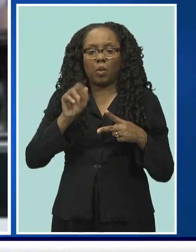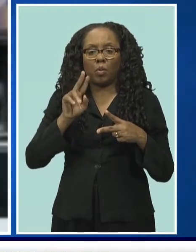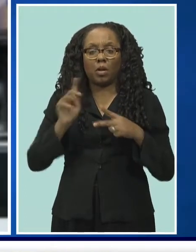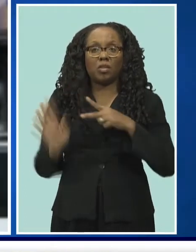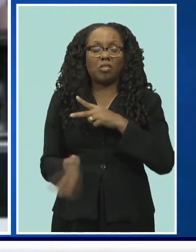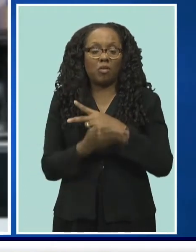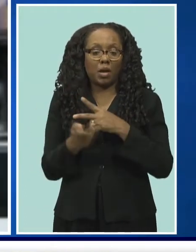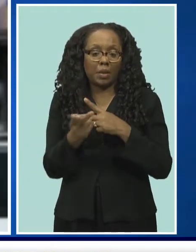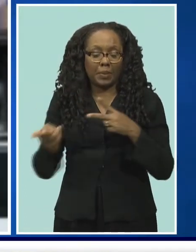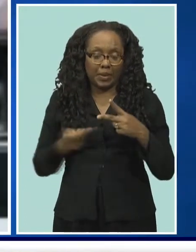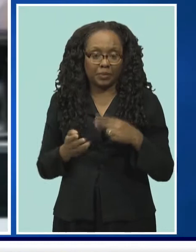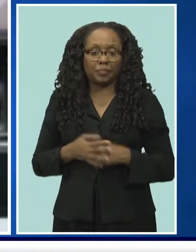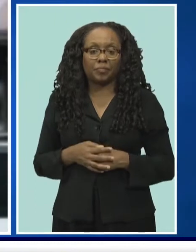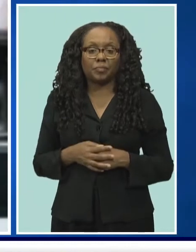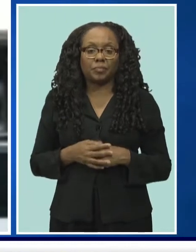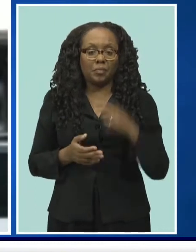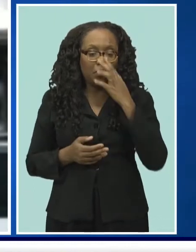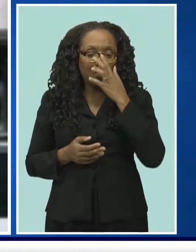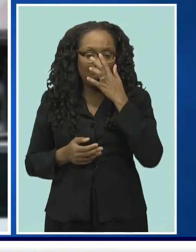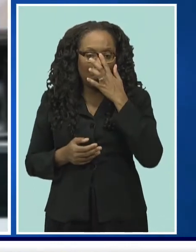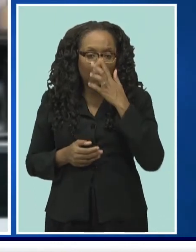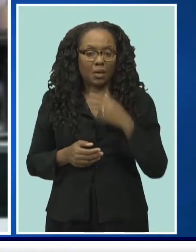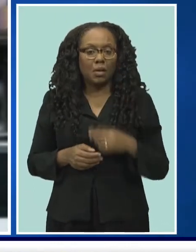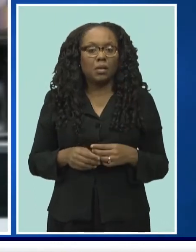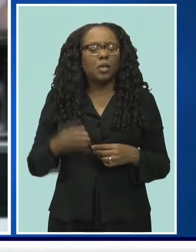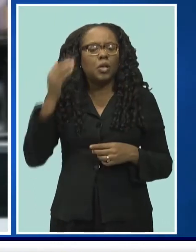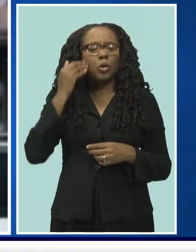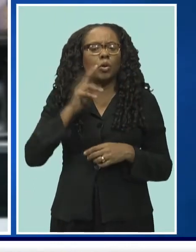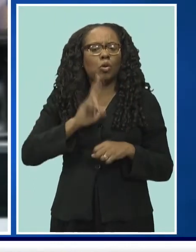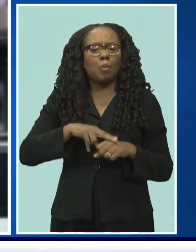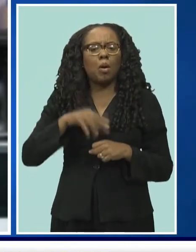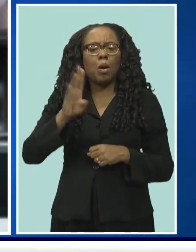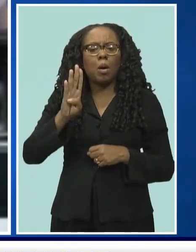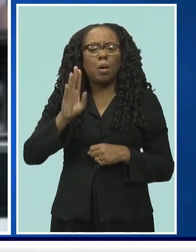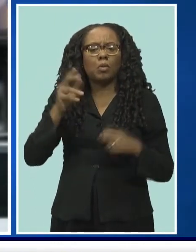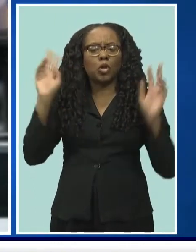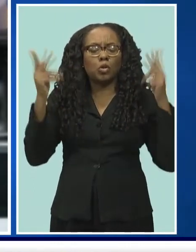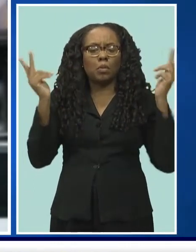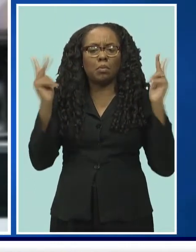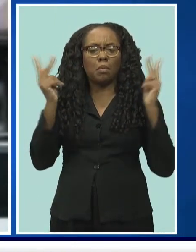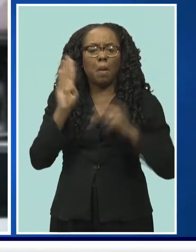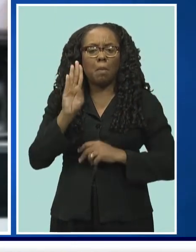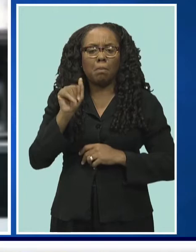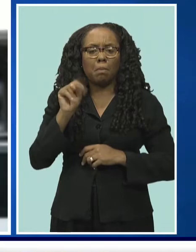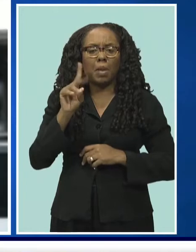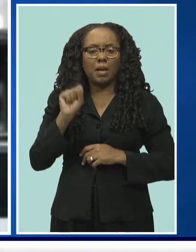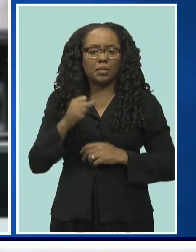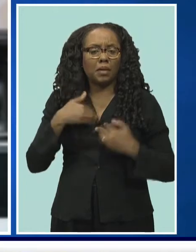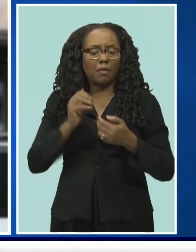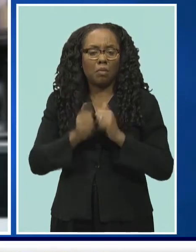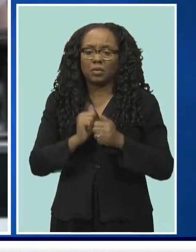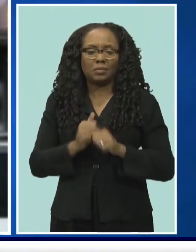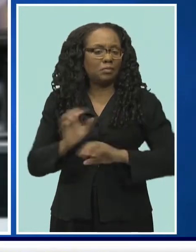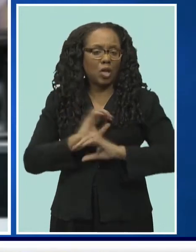Wells also revealed there will be no competition element for bands this year, but there will be subventions of $10,000 for